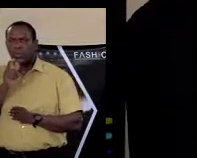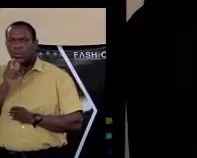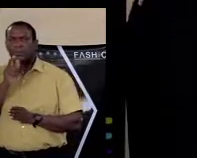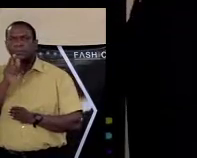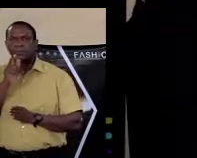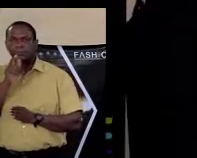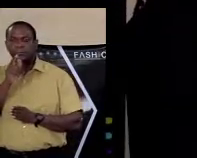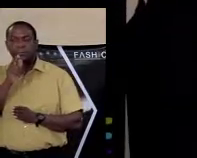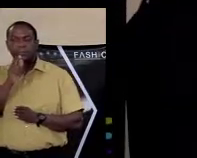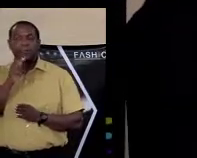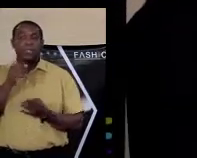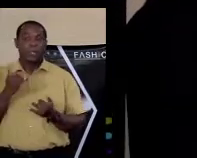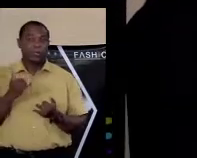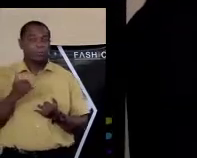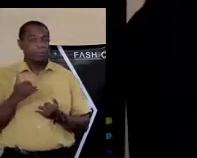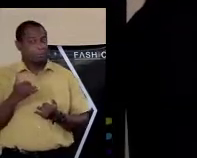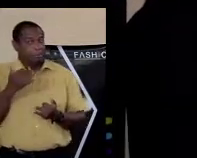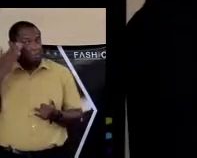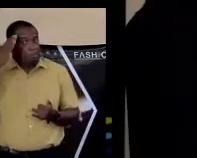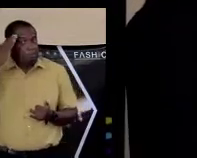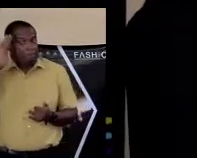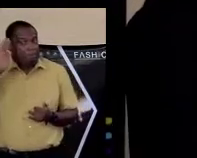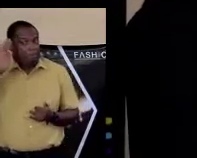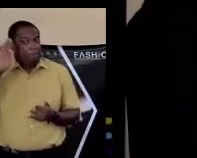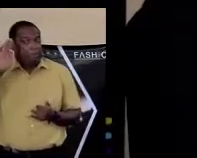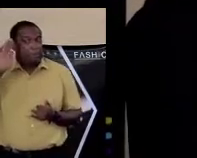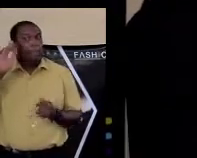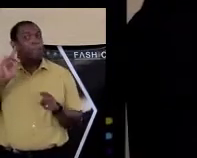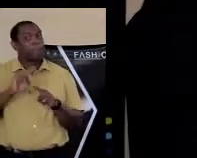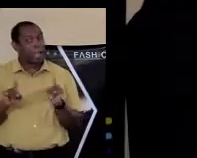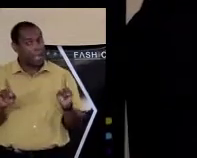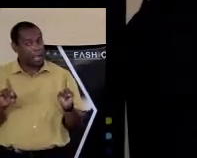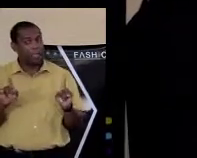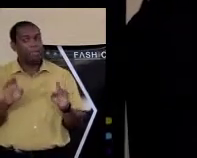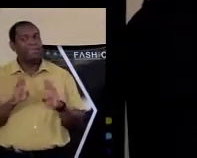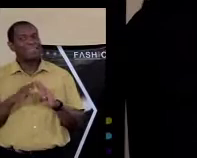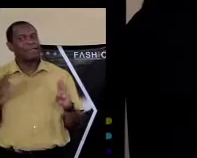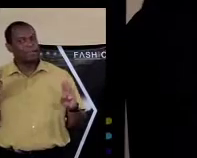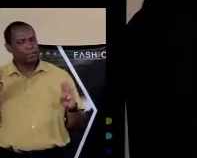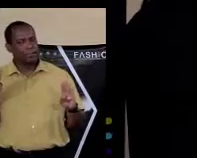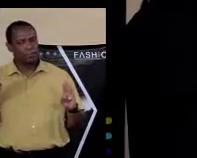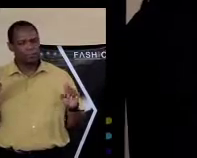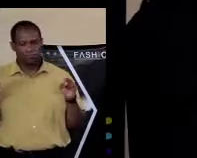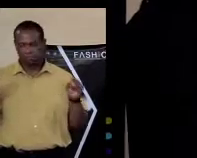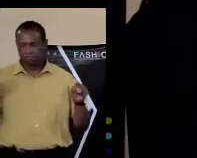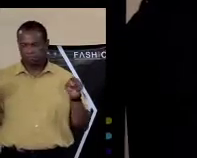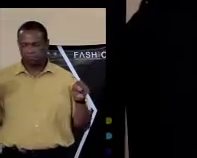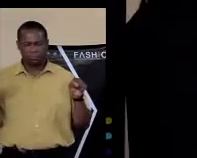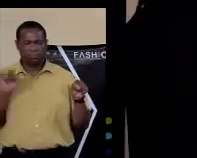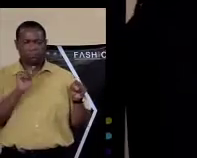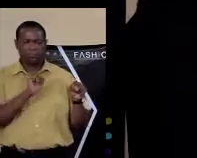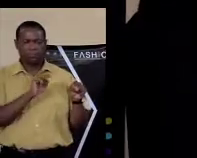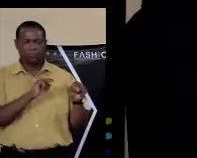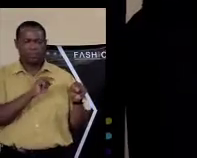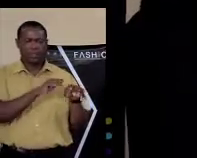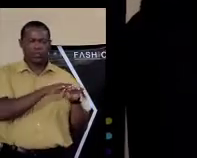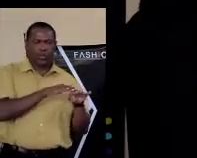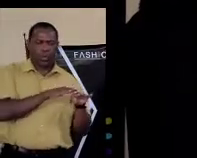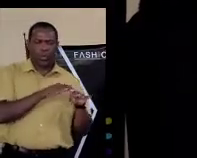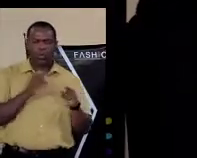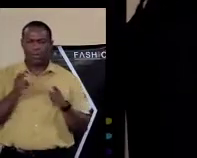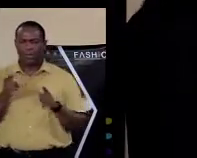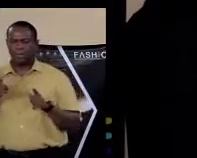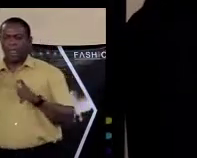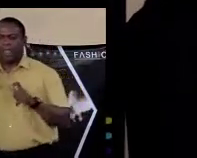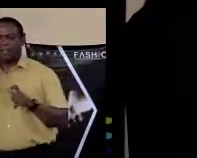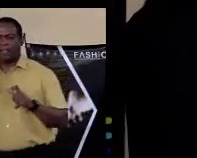I'm not aware, but there is a difference between slow and fast fashion.